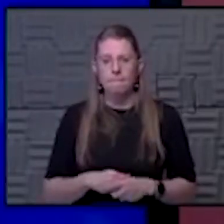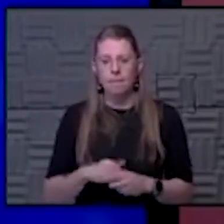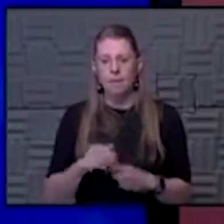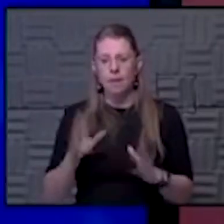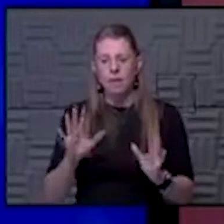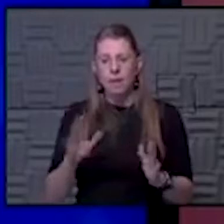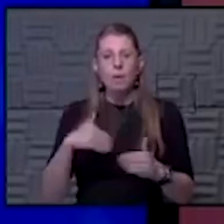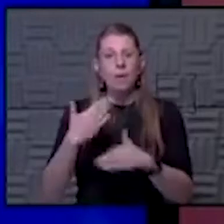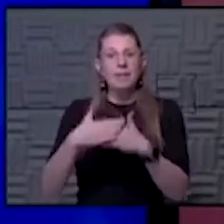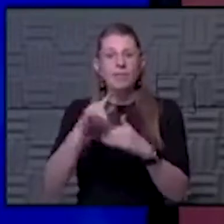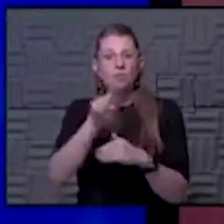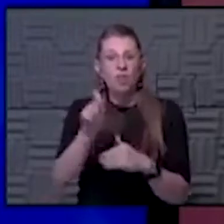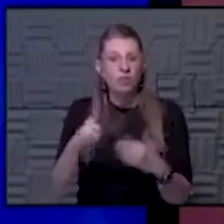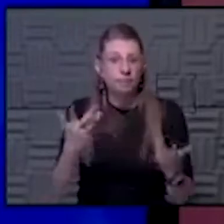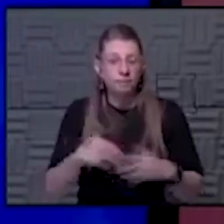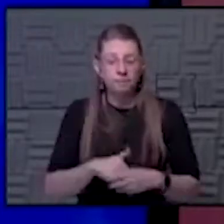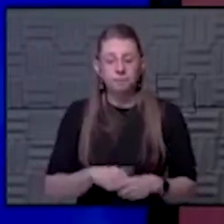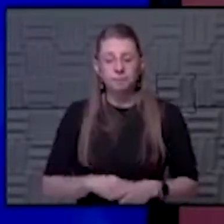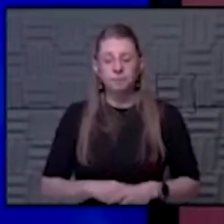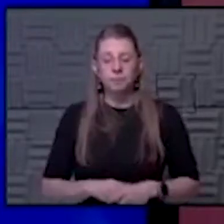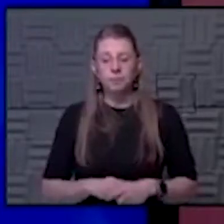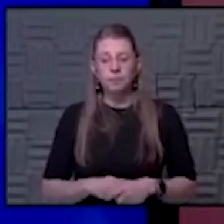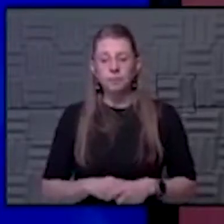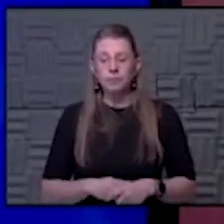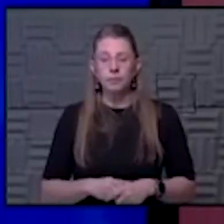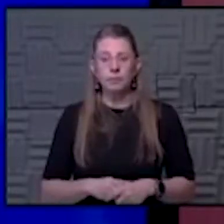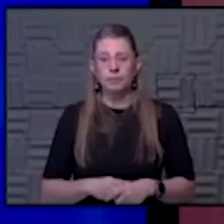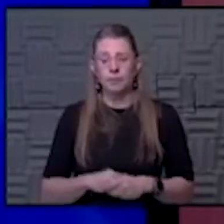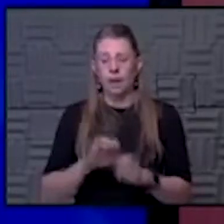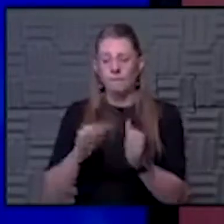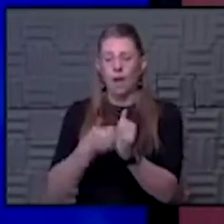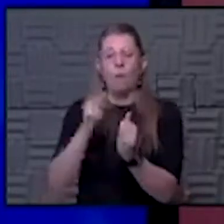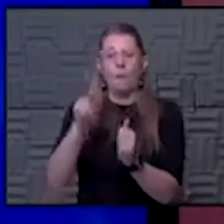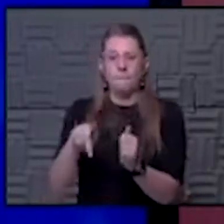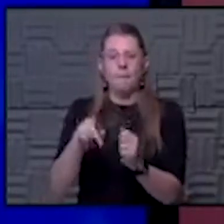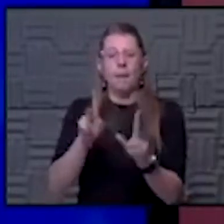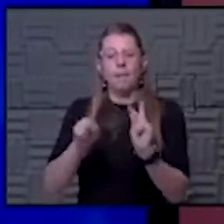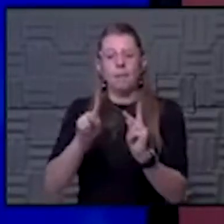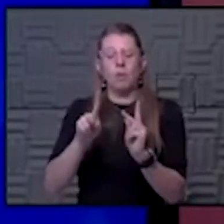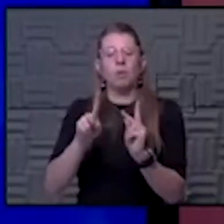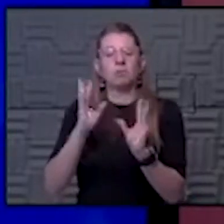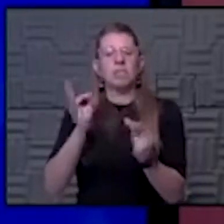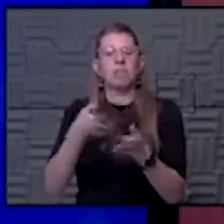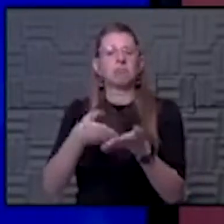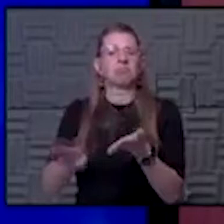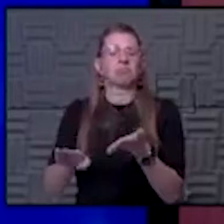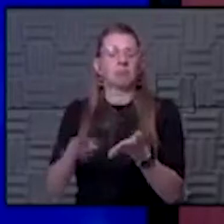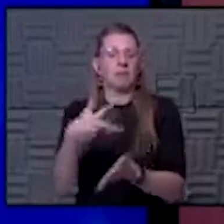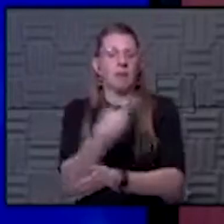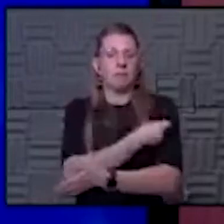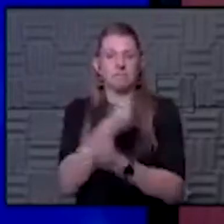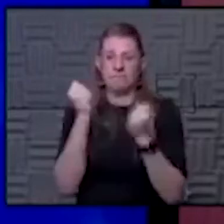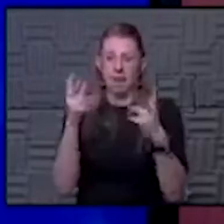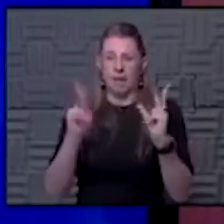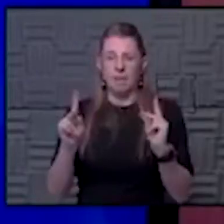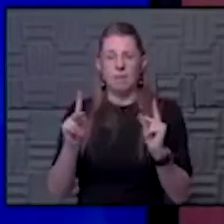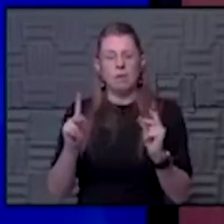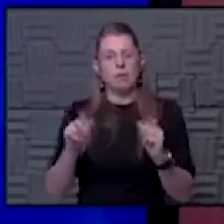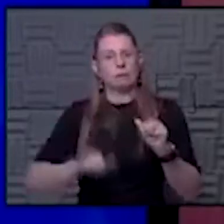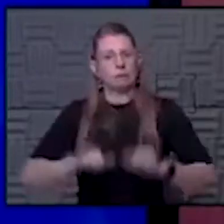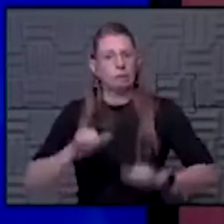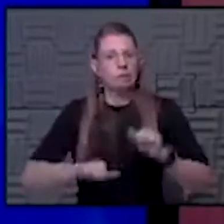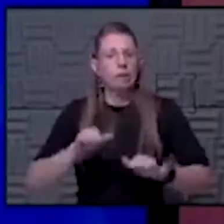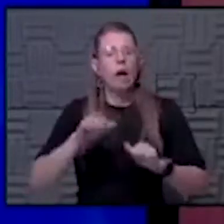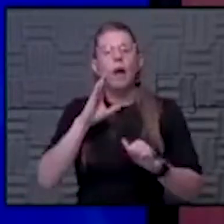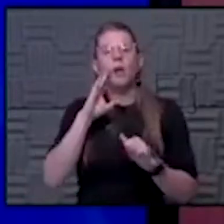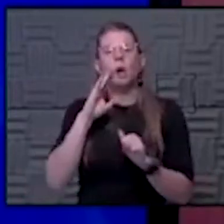Well, my next question is, it's kind of following up on an earlier question. If people choose not to take the vaccine, because there's a lot of people that are hesitant. I know you guys talked